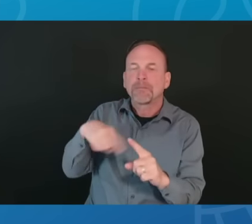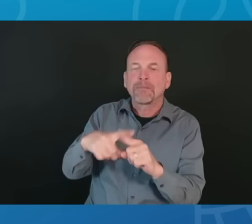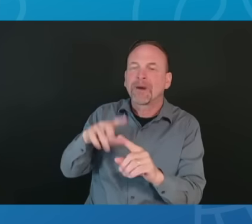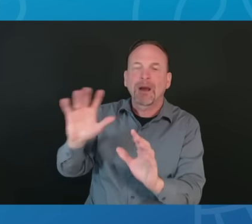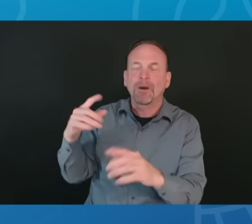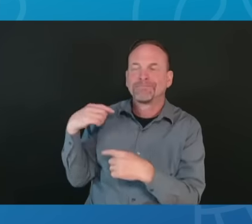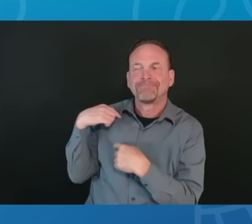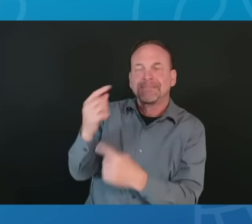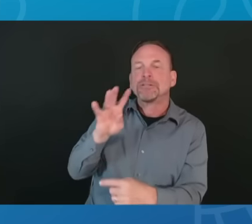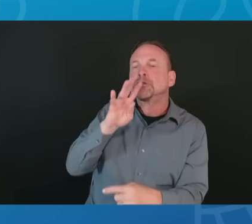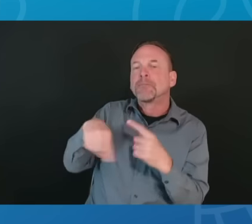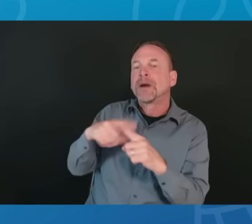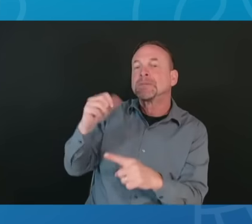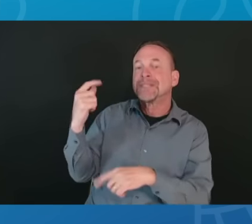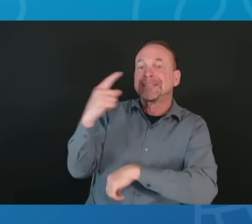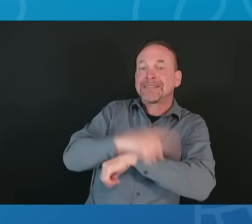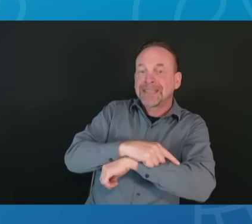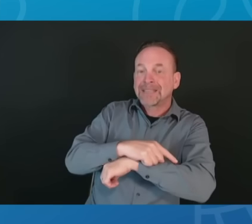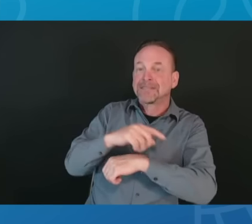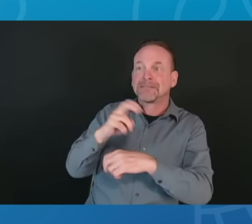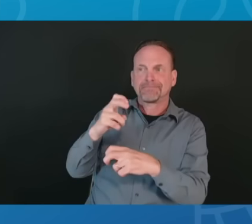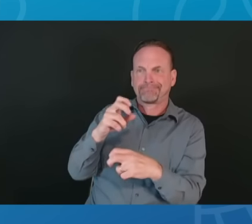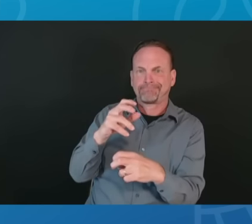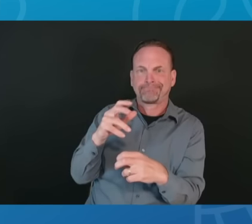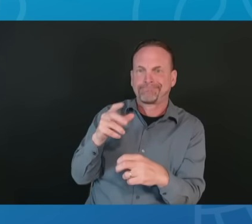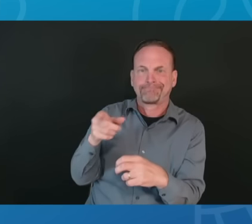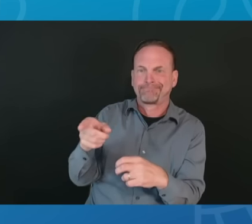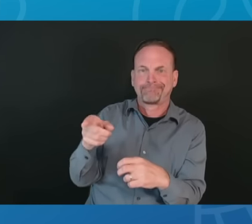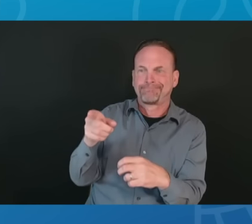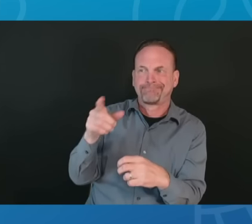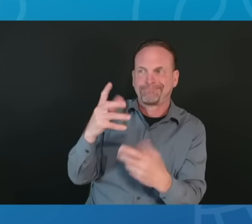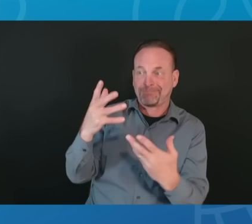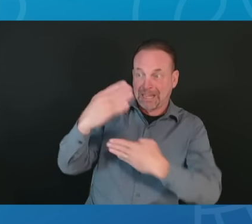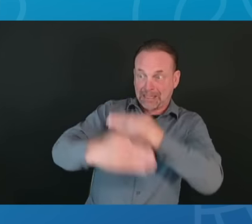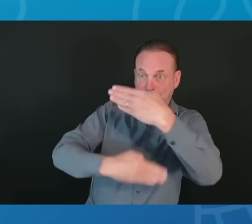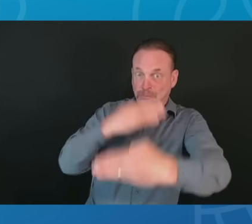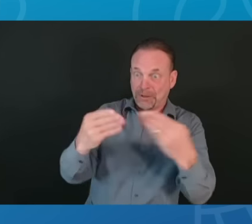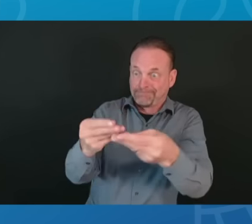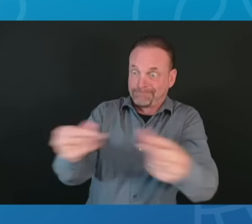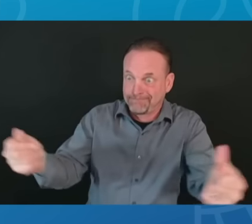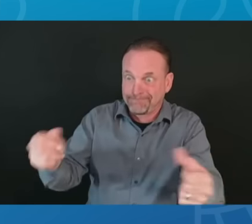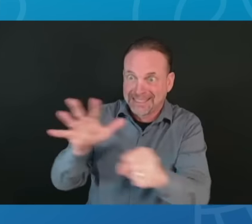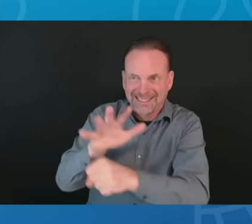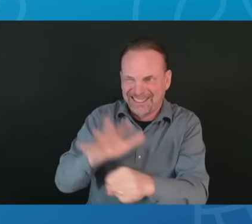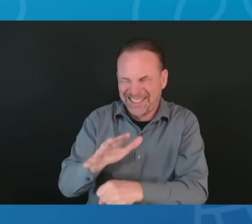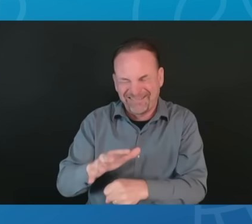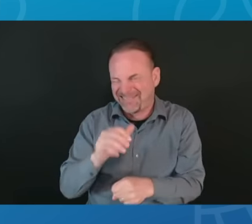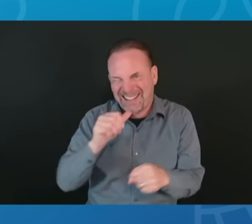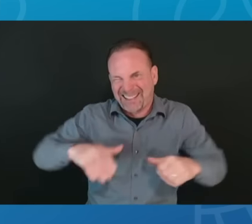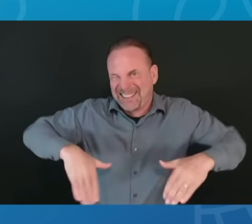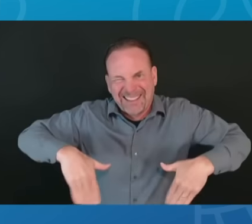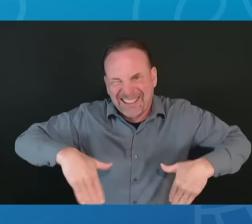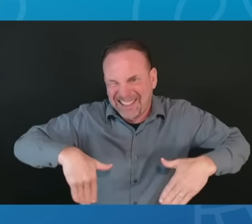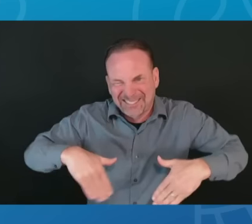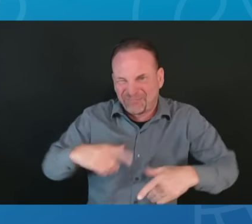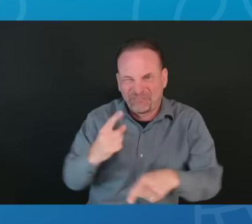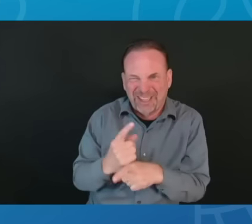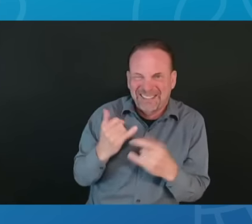fill that security vacuum. But that is the open question that is being presented by the current operations in southern Lebanon.